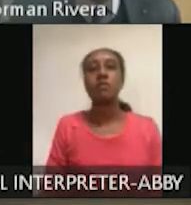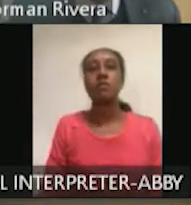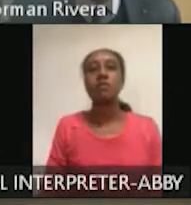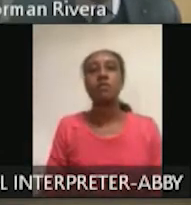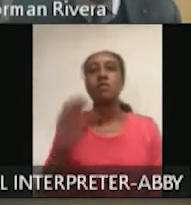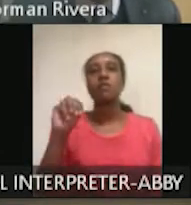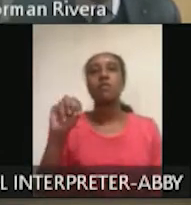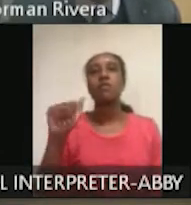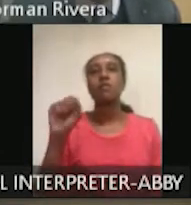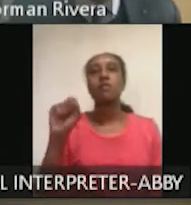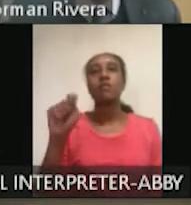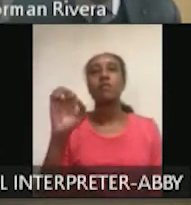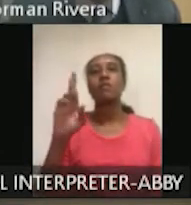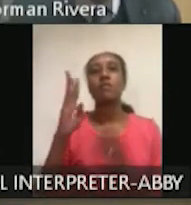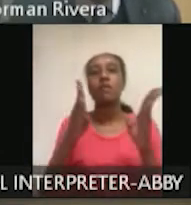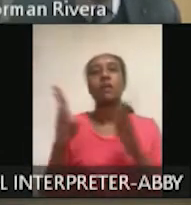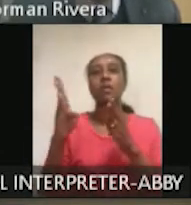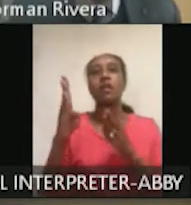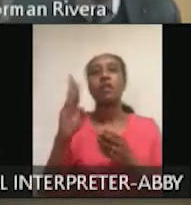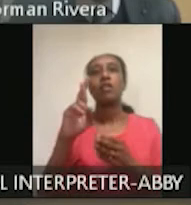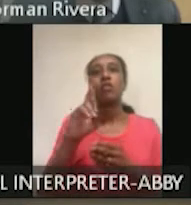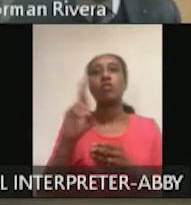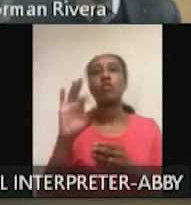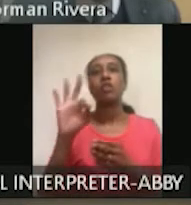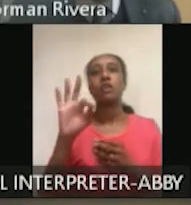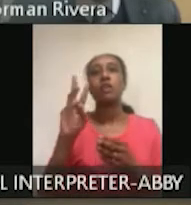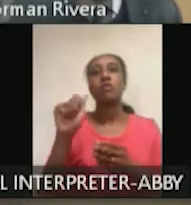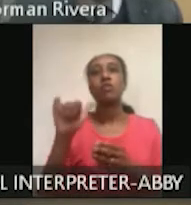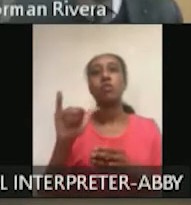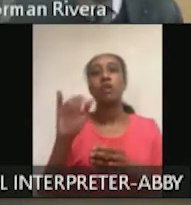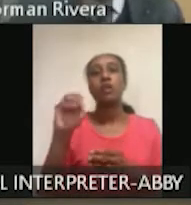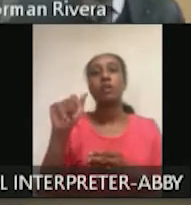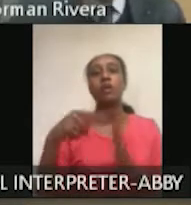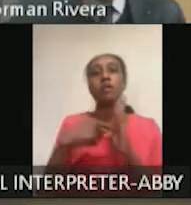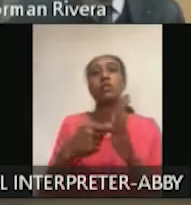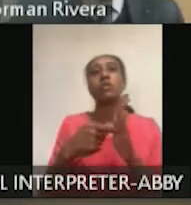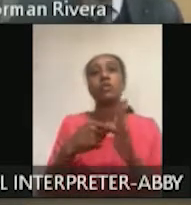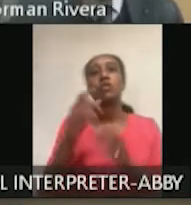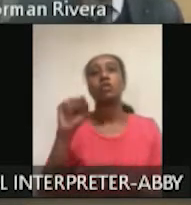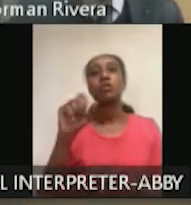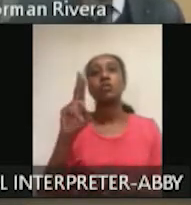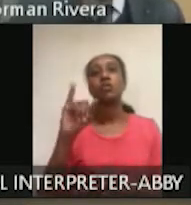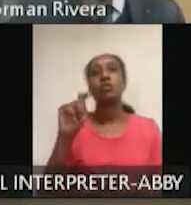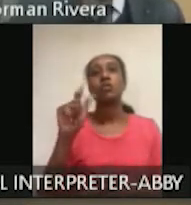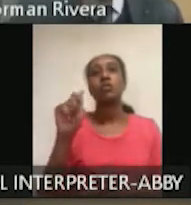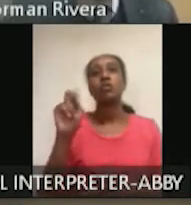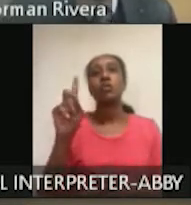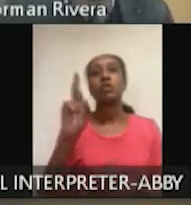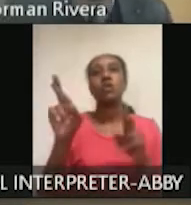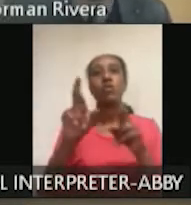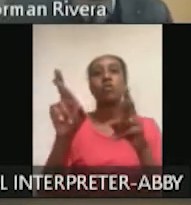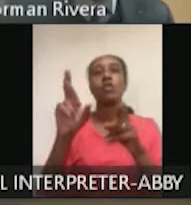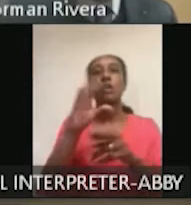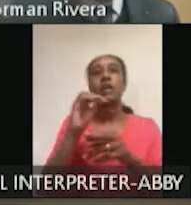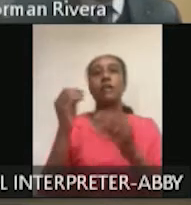The master plan right-of-way map shows the arterial Suitland Road, shown here in red, abutting the property